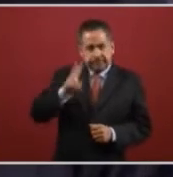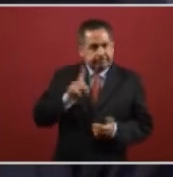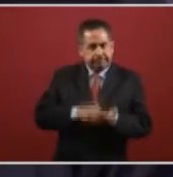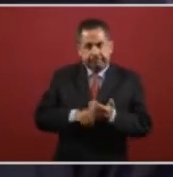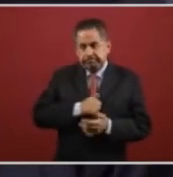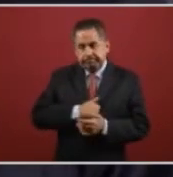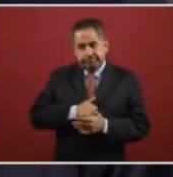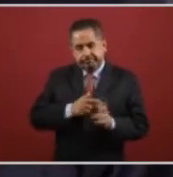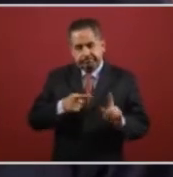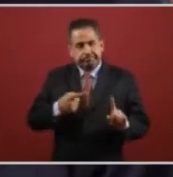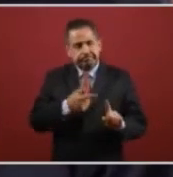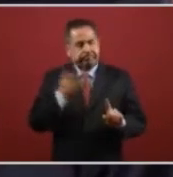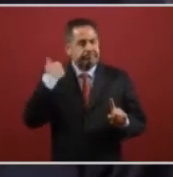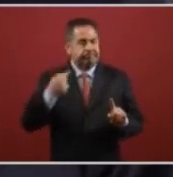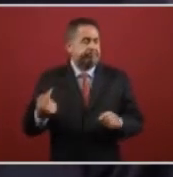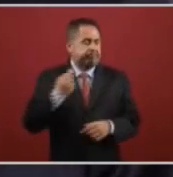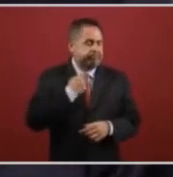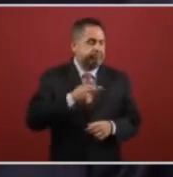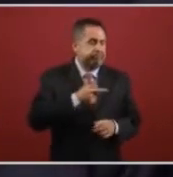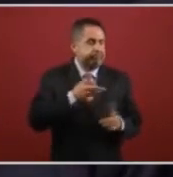This is a lamentable crime